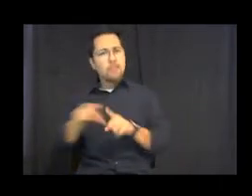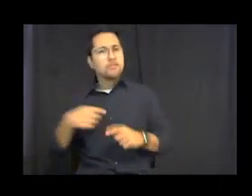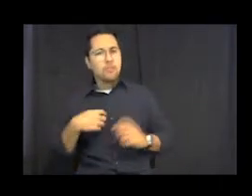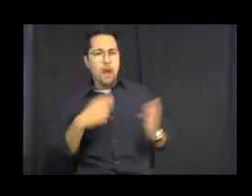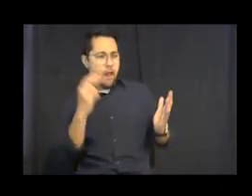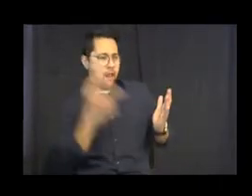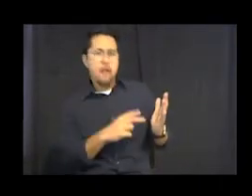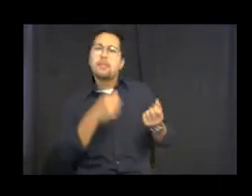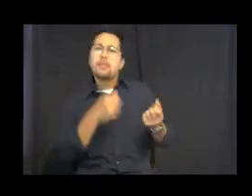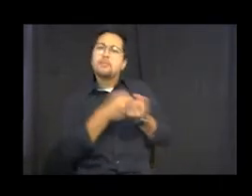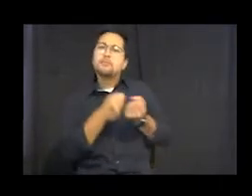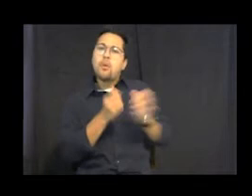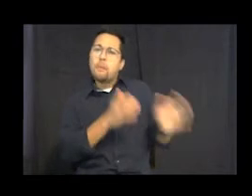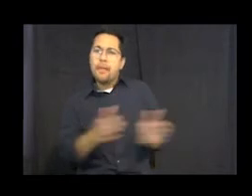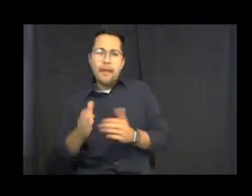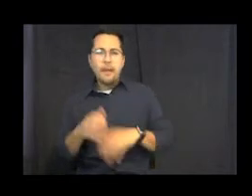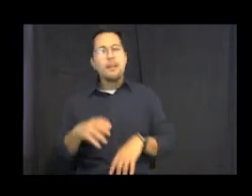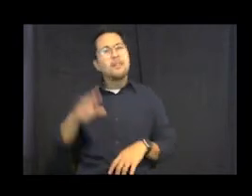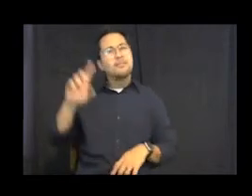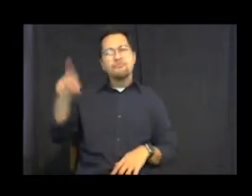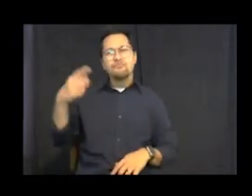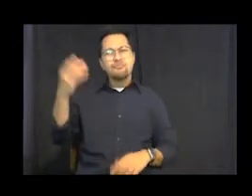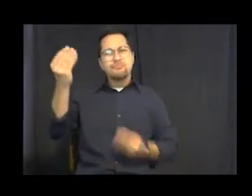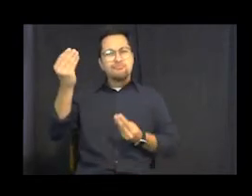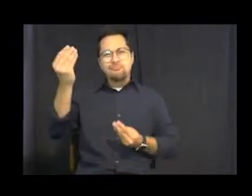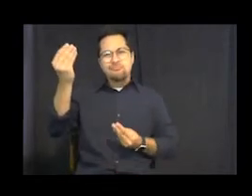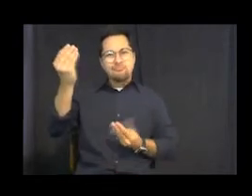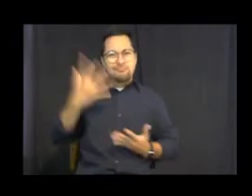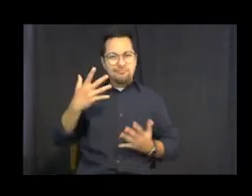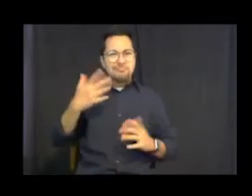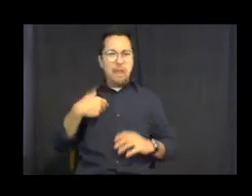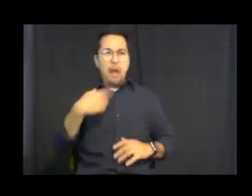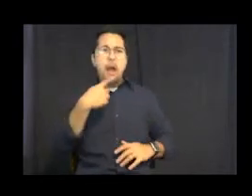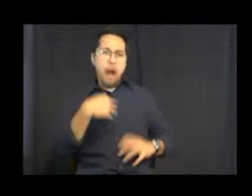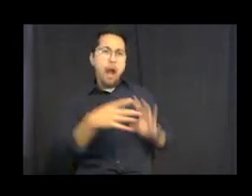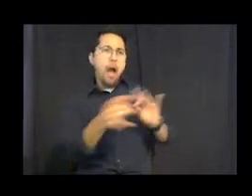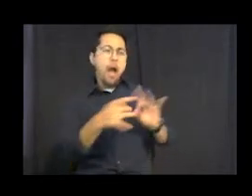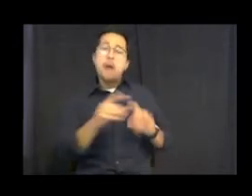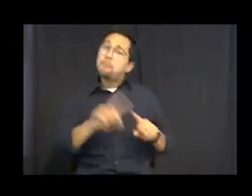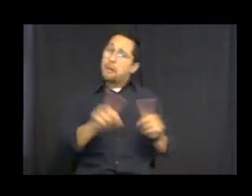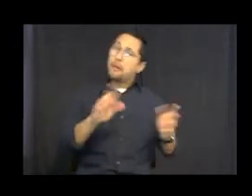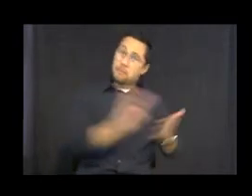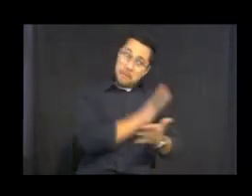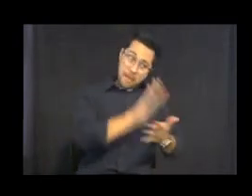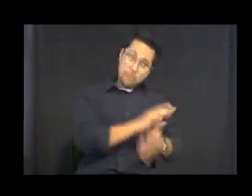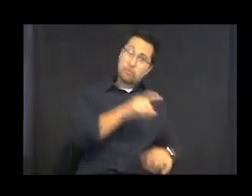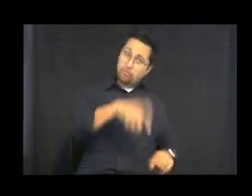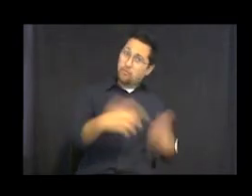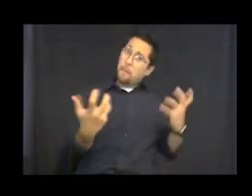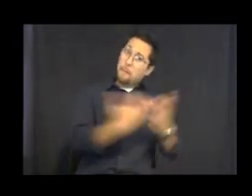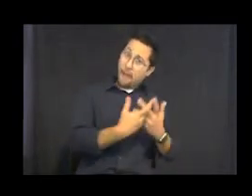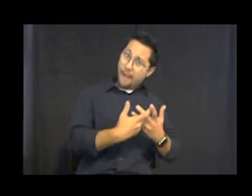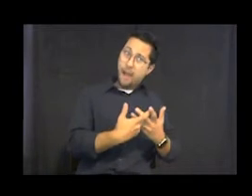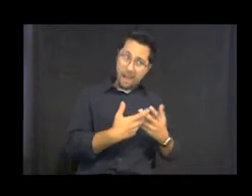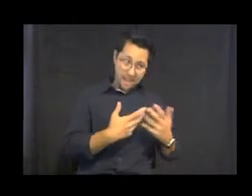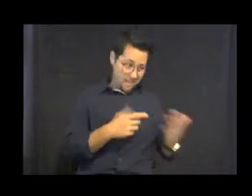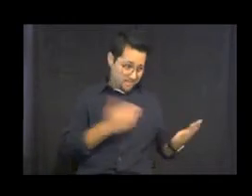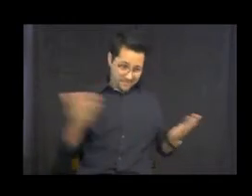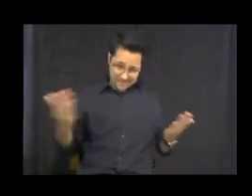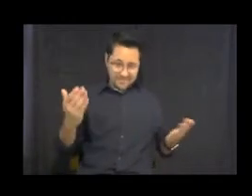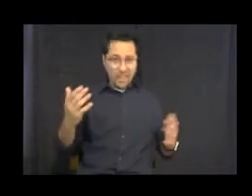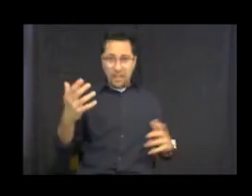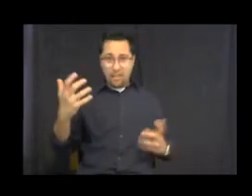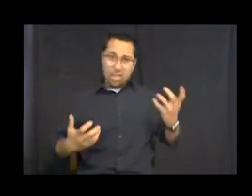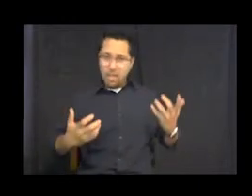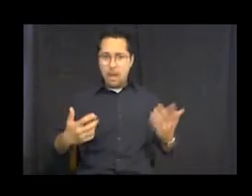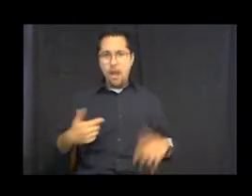because they're telling you that they are doing it at the visit, the documentation should actually match what they're saying and what's on the support plan. And if it's not, I don't have